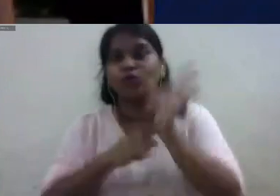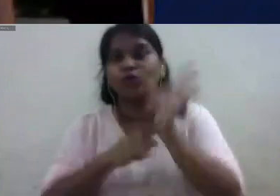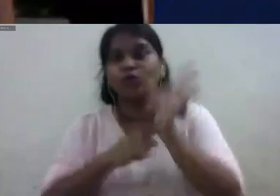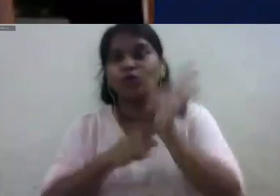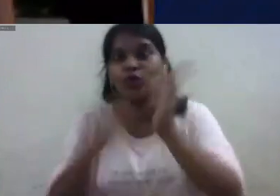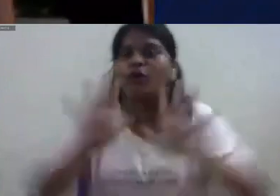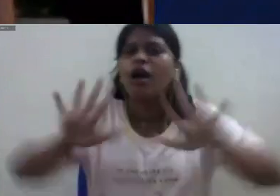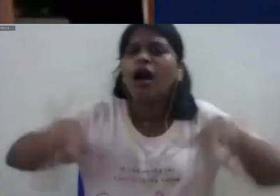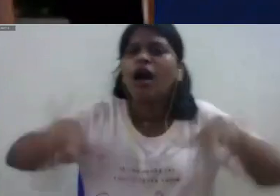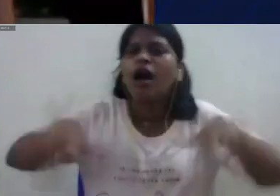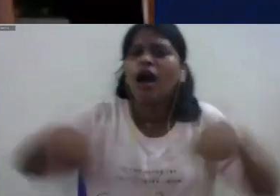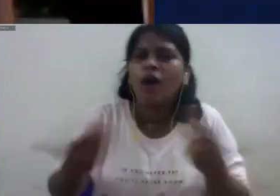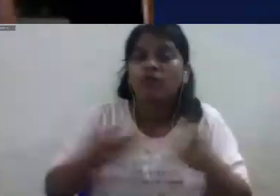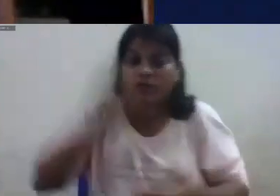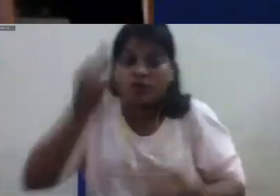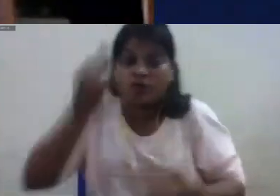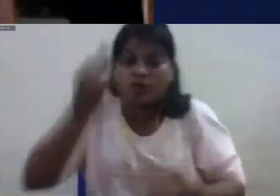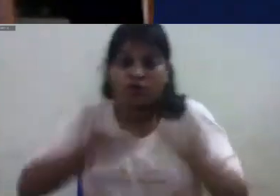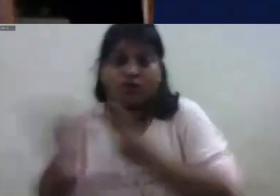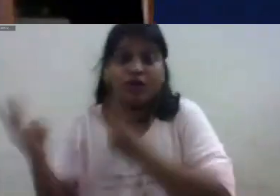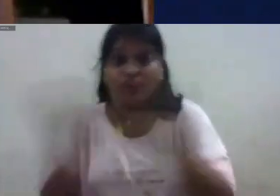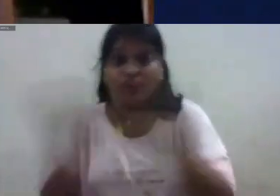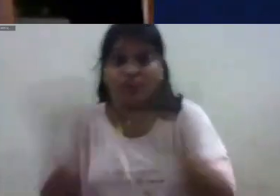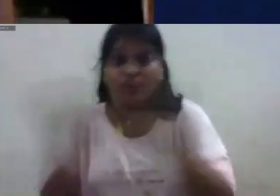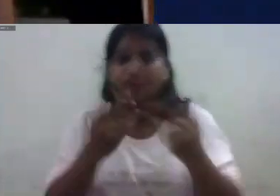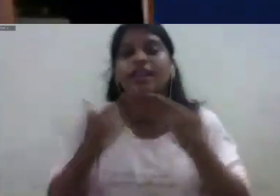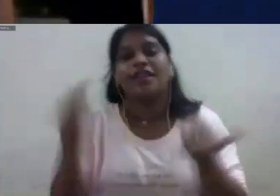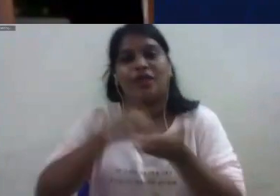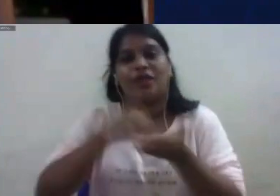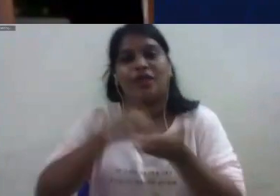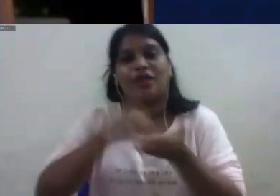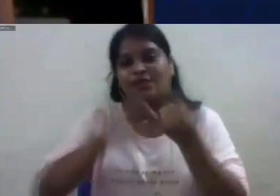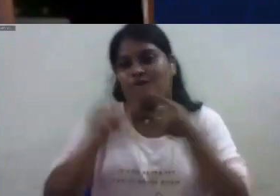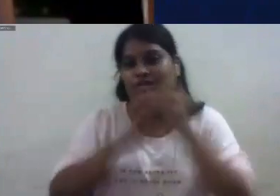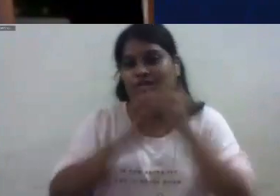how the near future could look like. So thank you again, Sudhindra. Thank you.